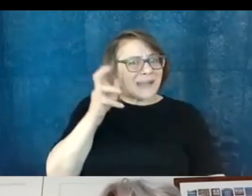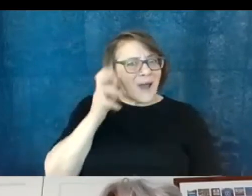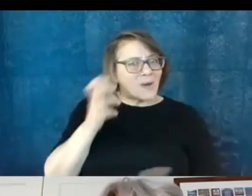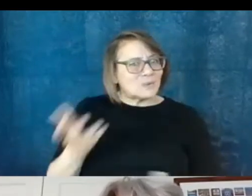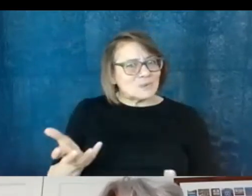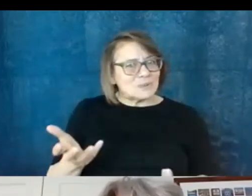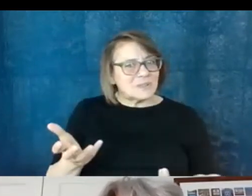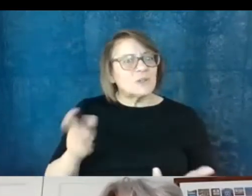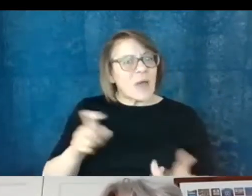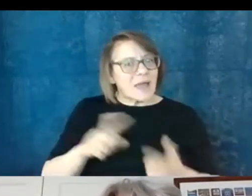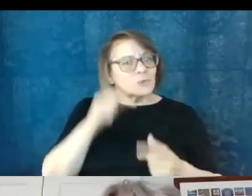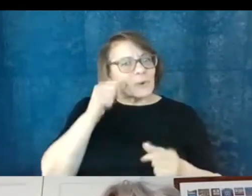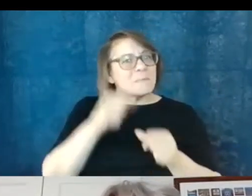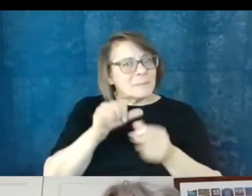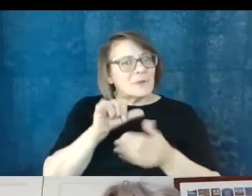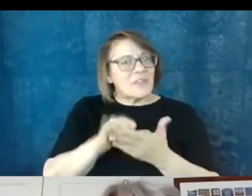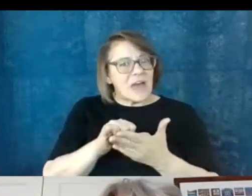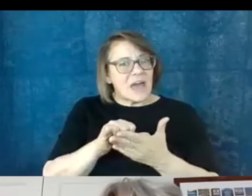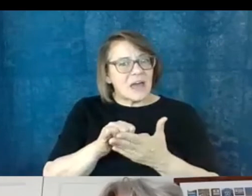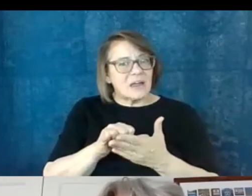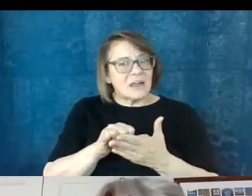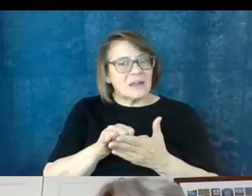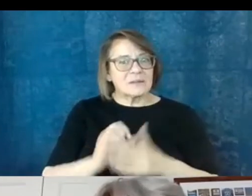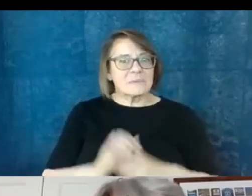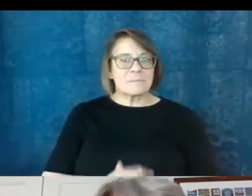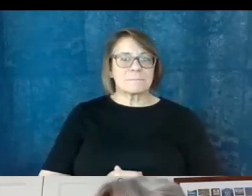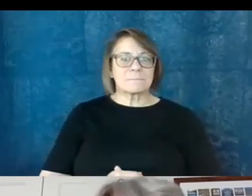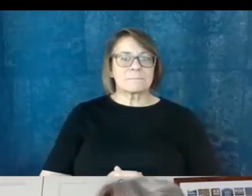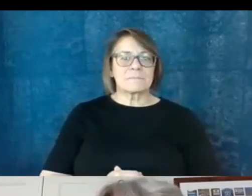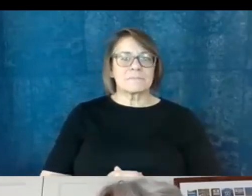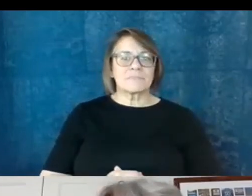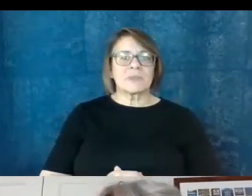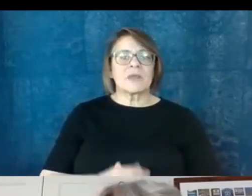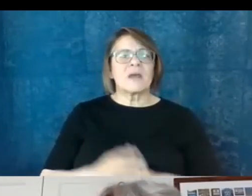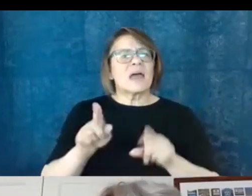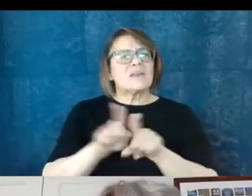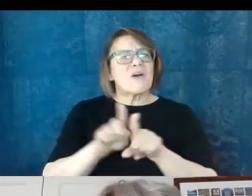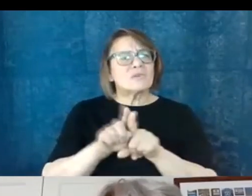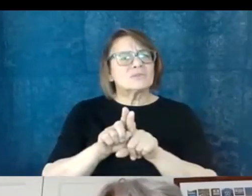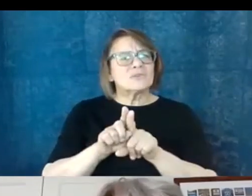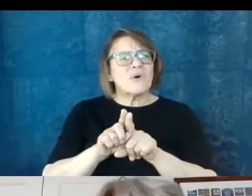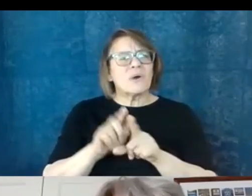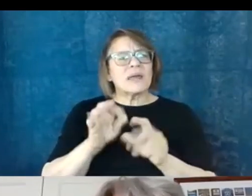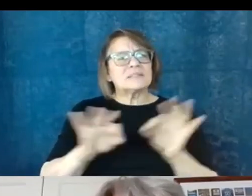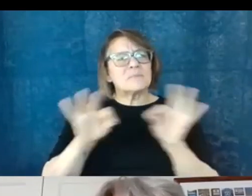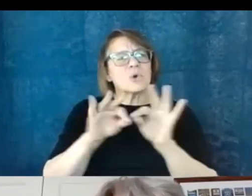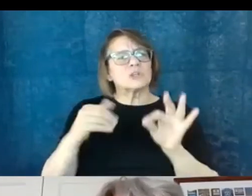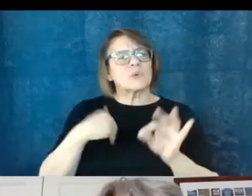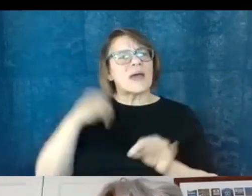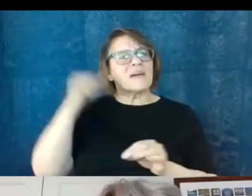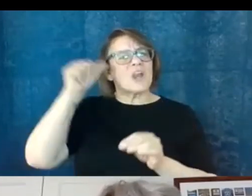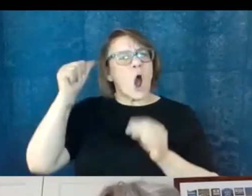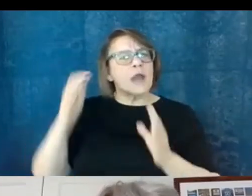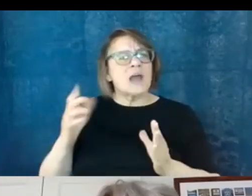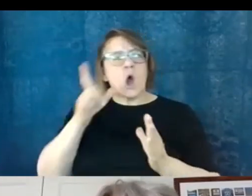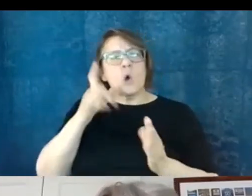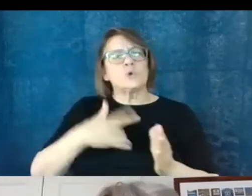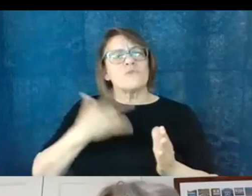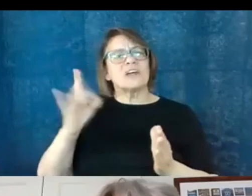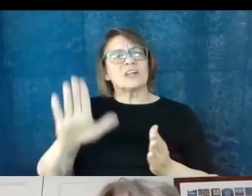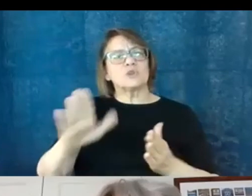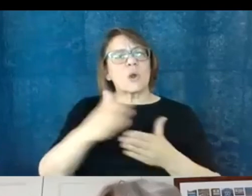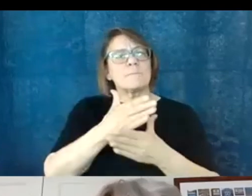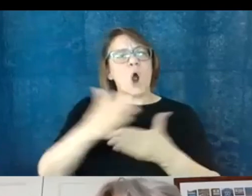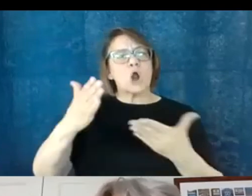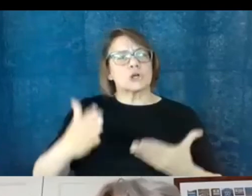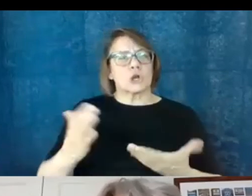keep that in mind. And also you should find an audiologist or a provider who you feel like is your partner, that you can come in and you can